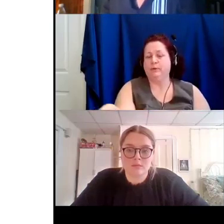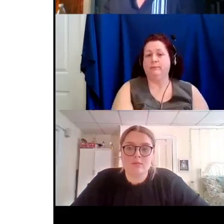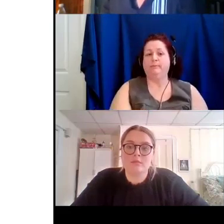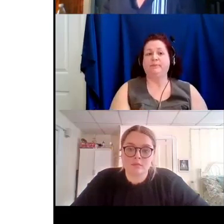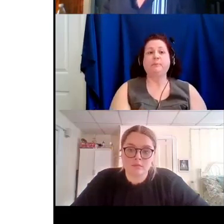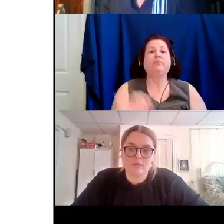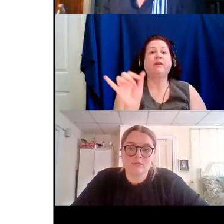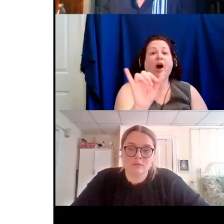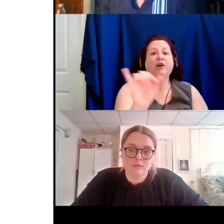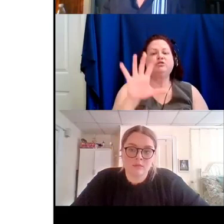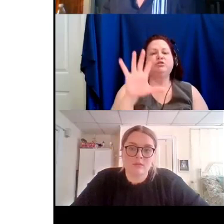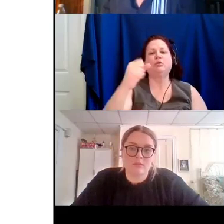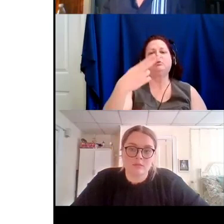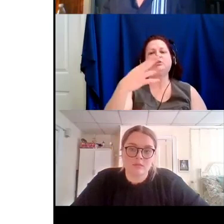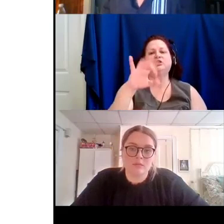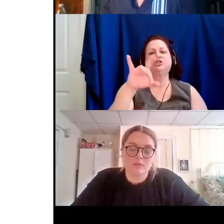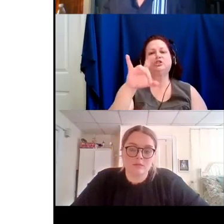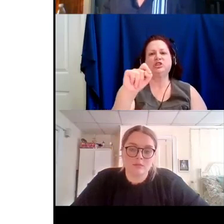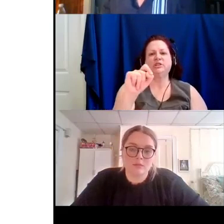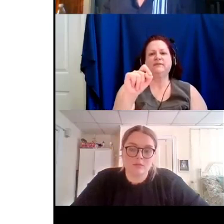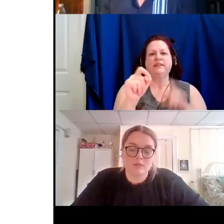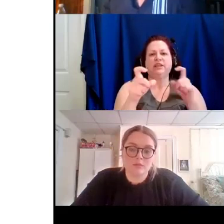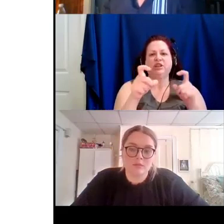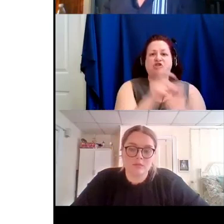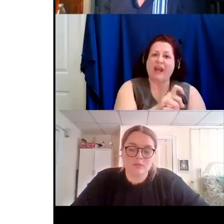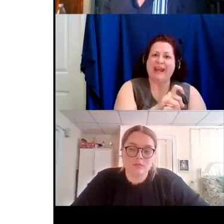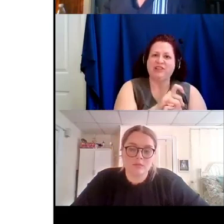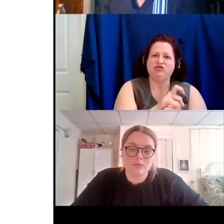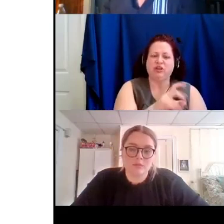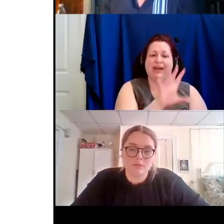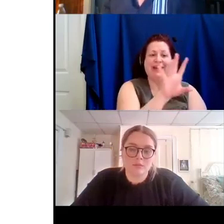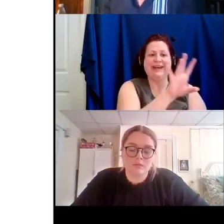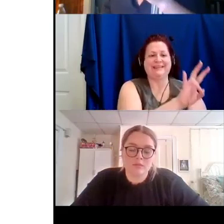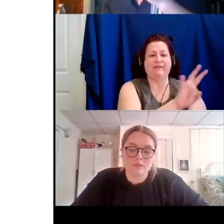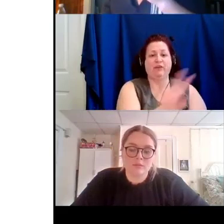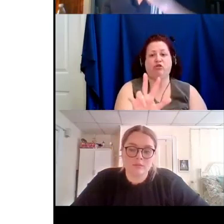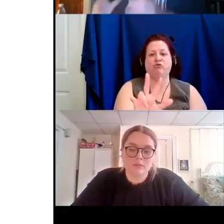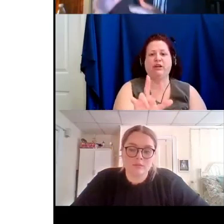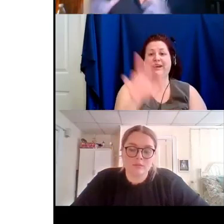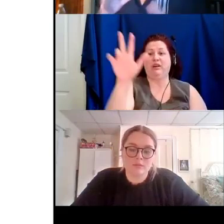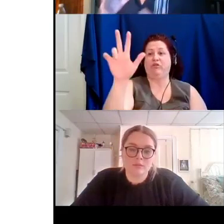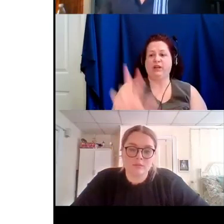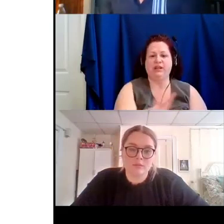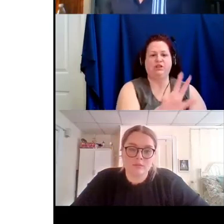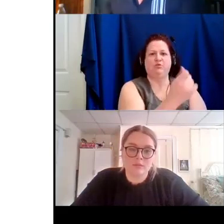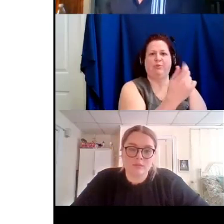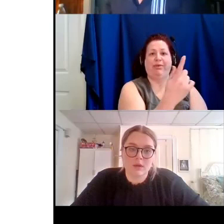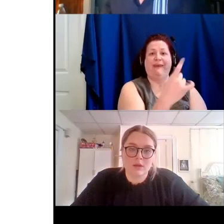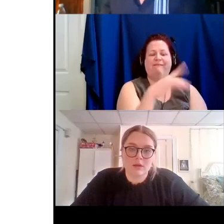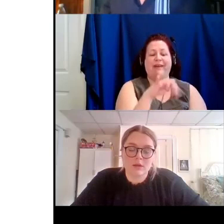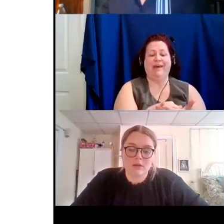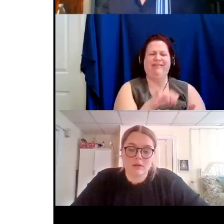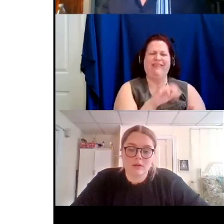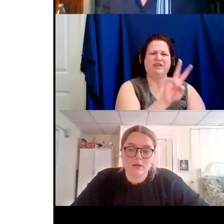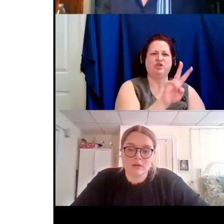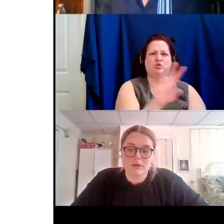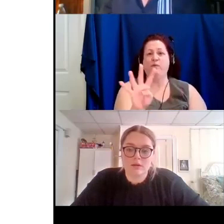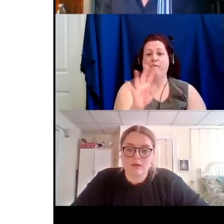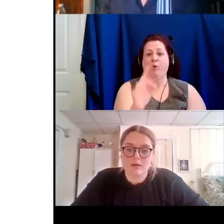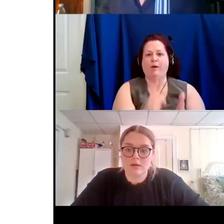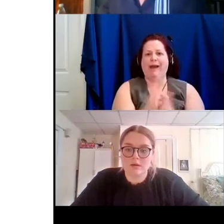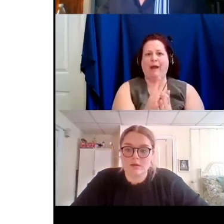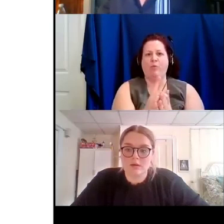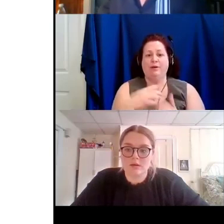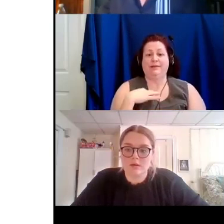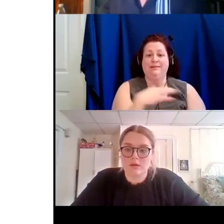a big time for restraints, particularly the 7 to 3 and 3 to 11 in that 2 to 4 hour when staff are